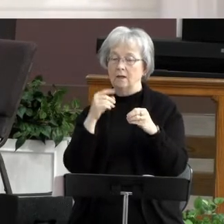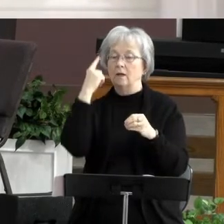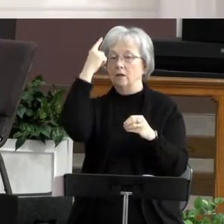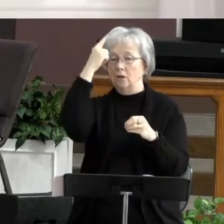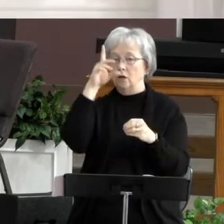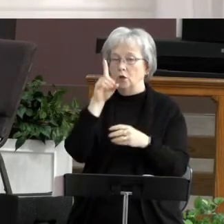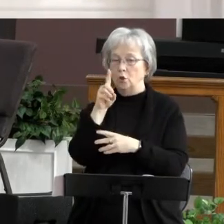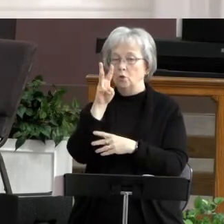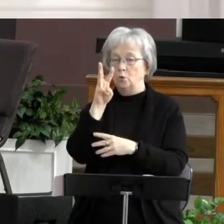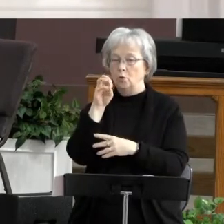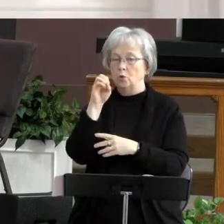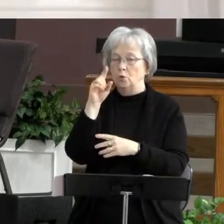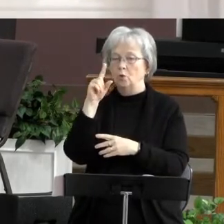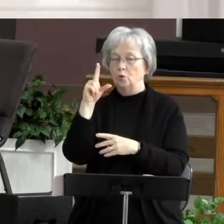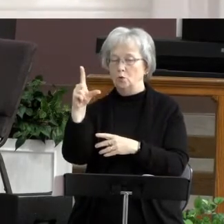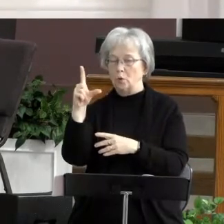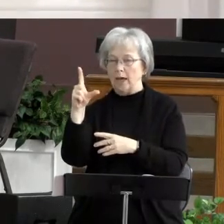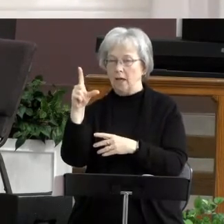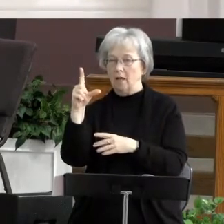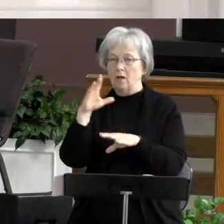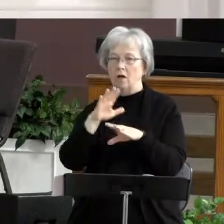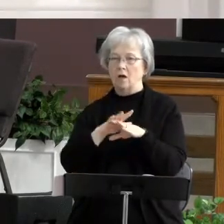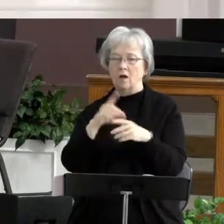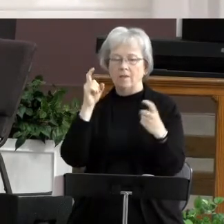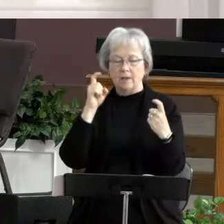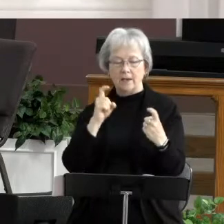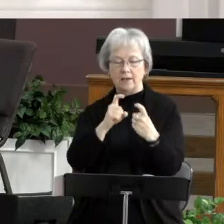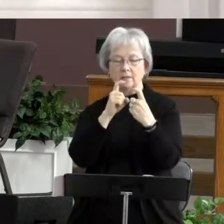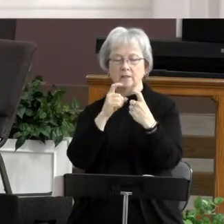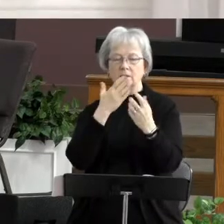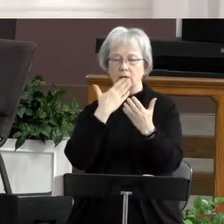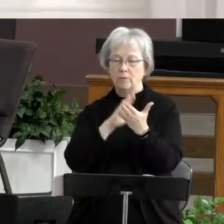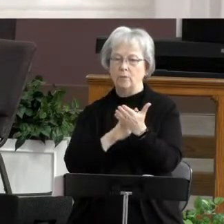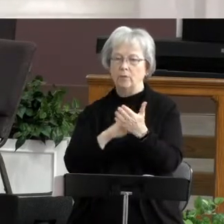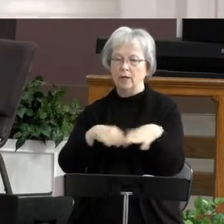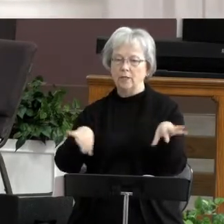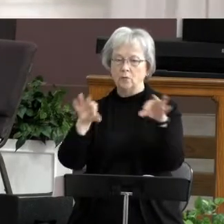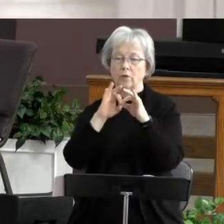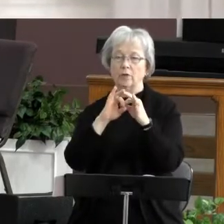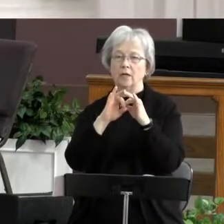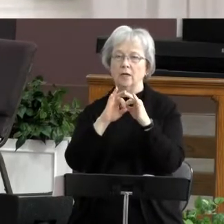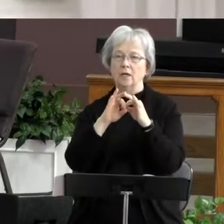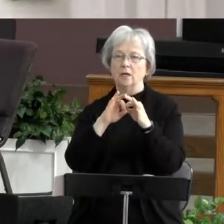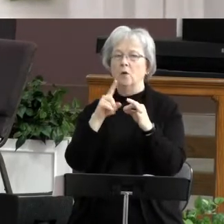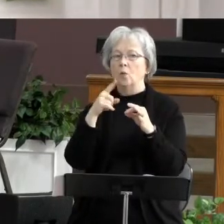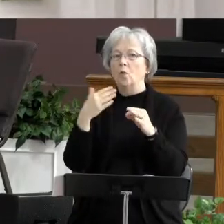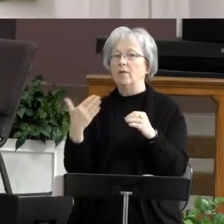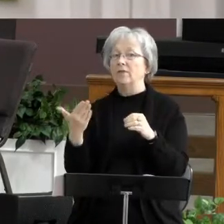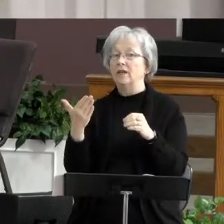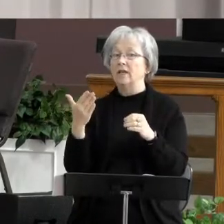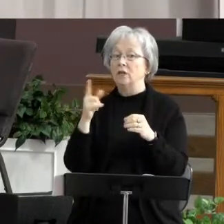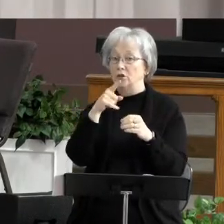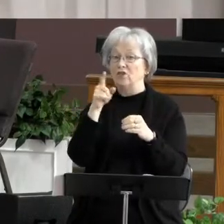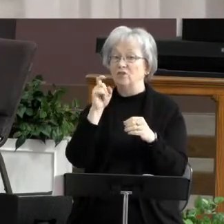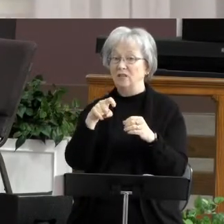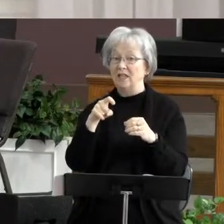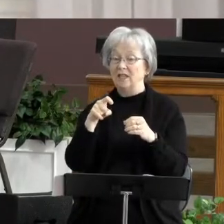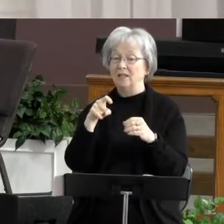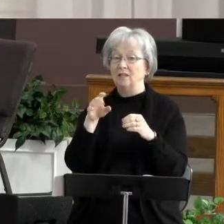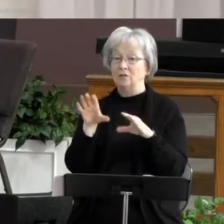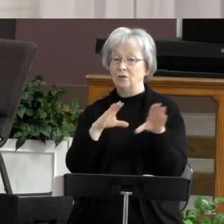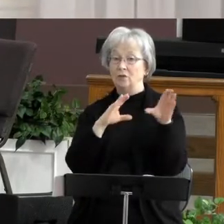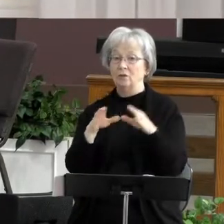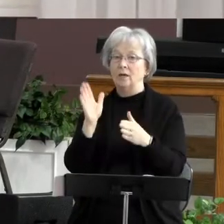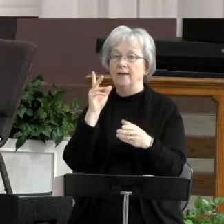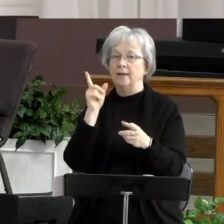the praiseworthy. To dwell on the excellence and praiseworthy. One of the things that some of you need to do is you need to turn off the